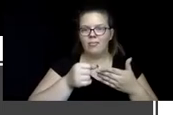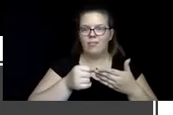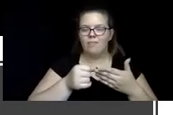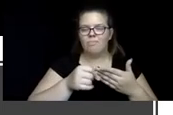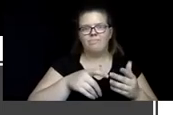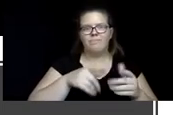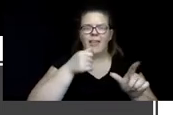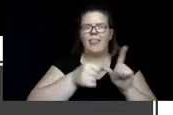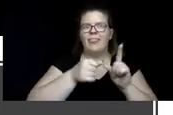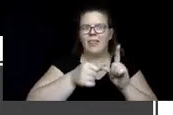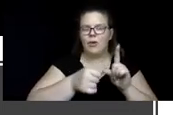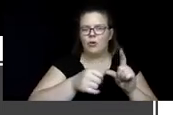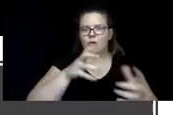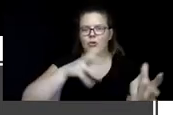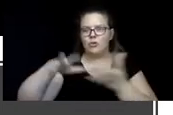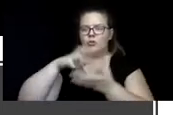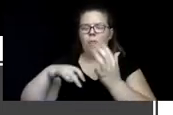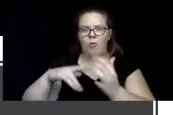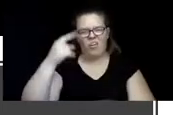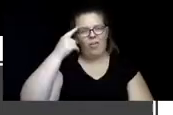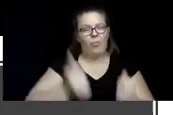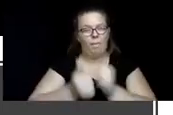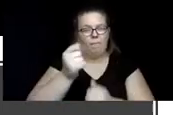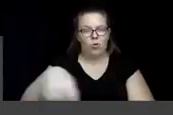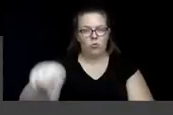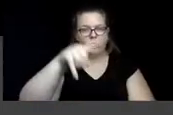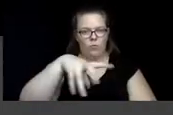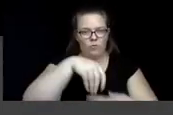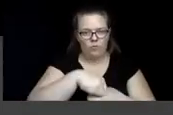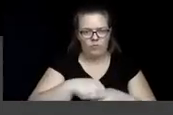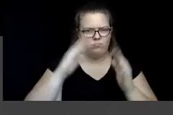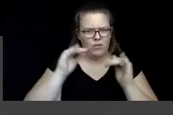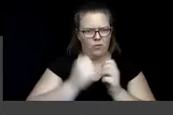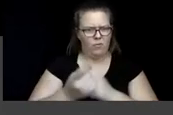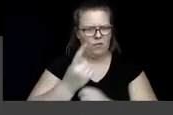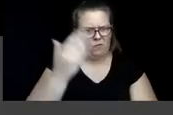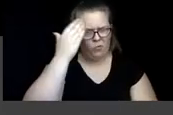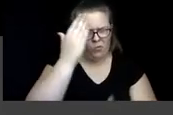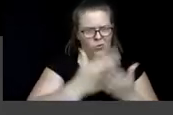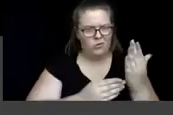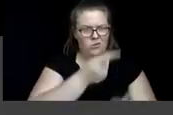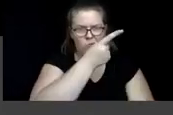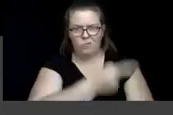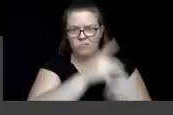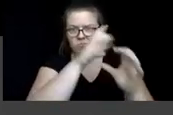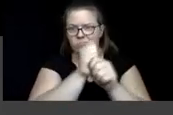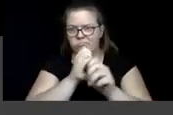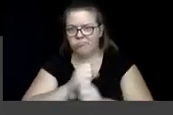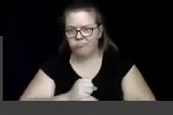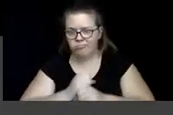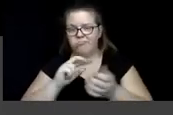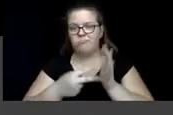the majority of folks on the call, I hope everyone would know what some of this stuff is going to be, but these are